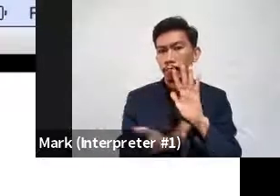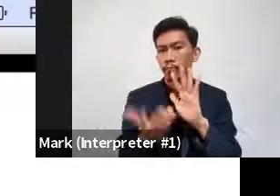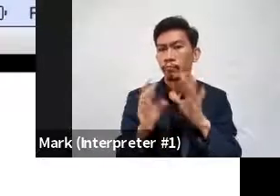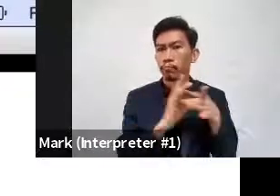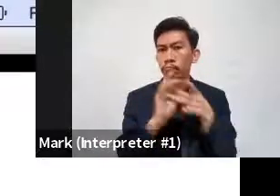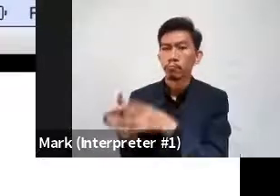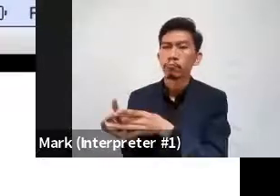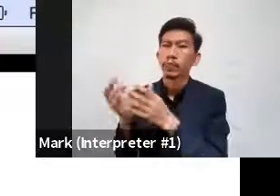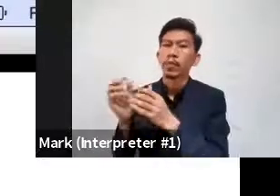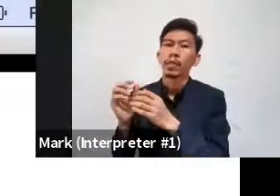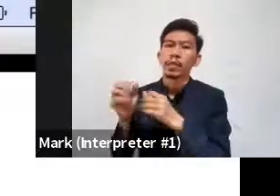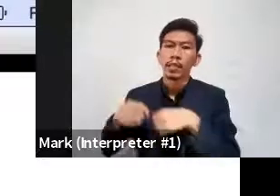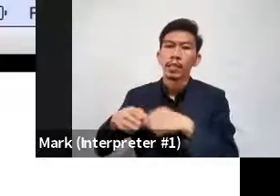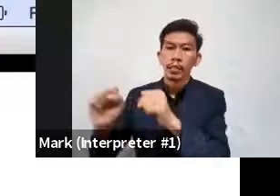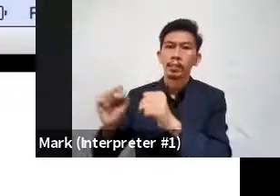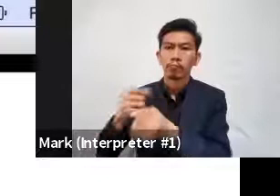strategic purchasing. Next slide,